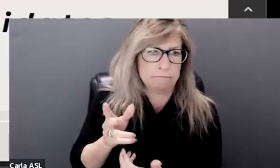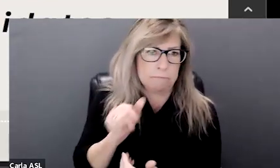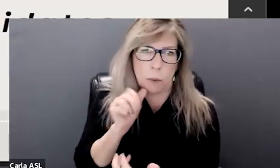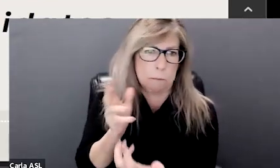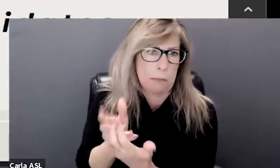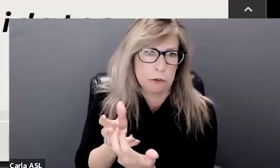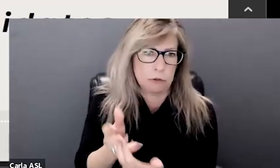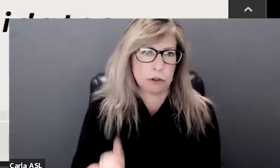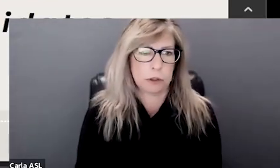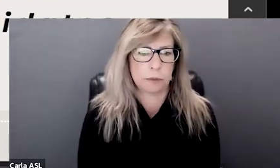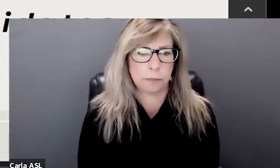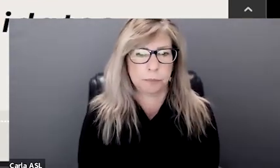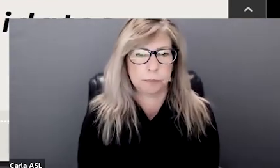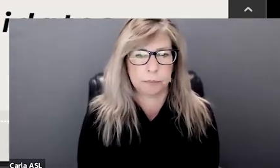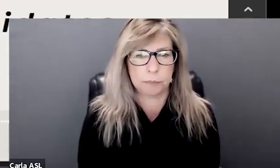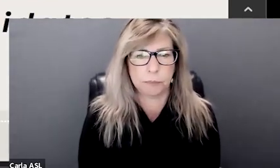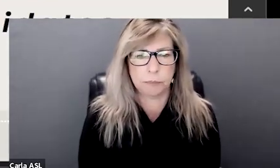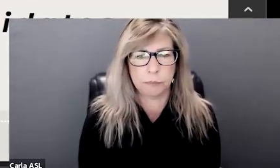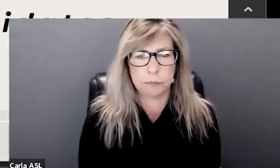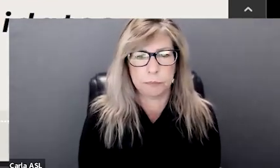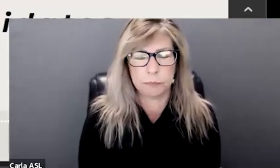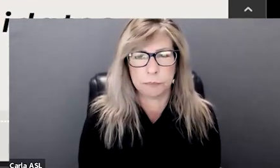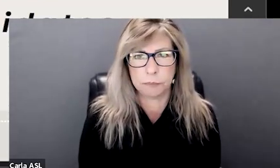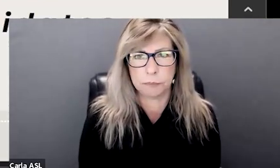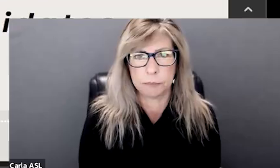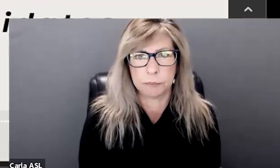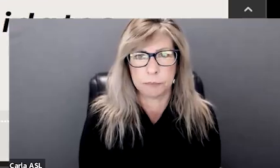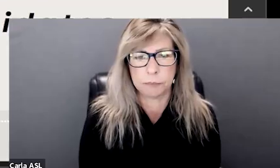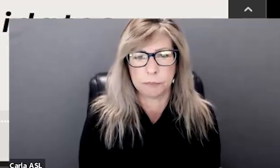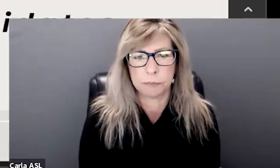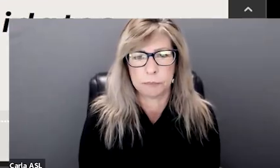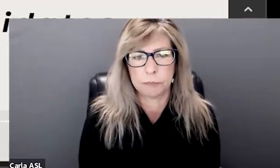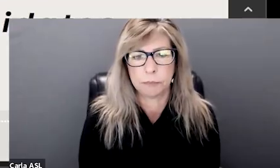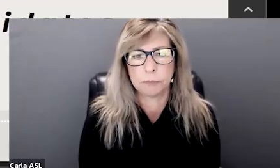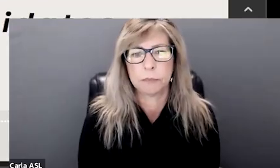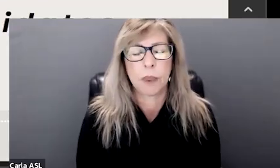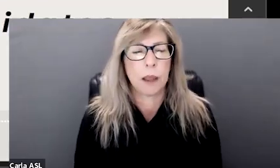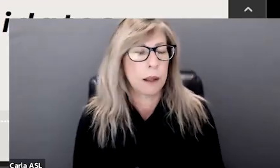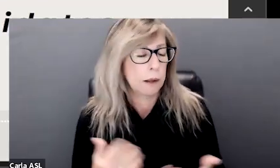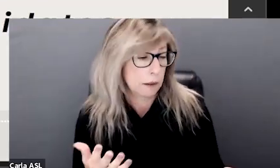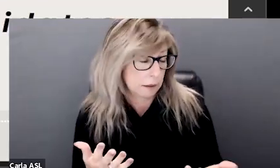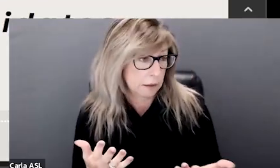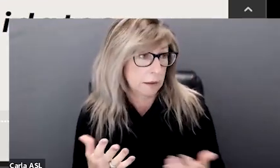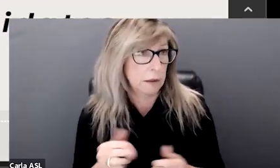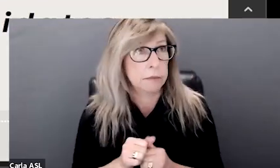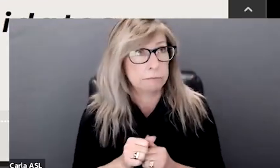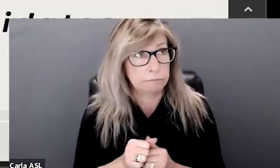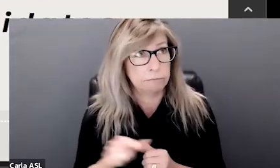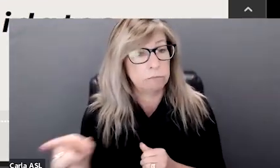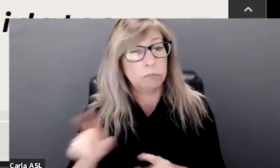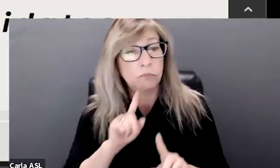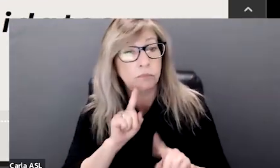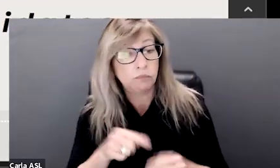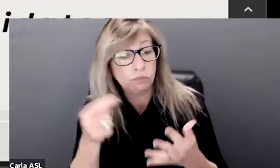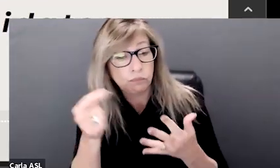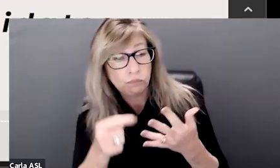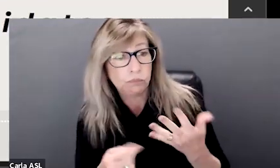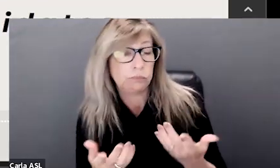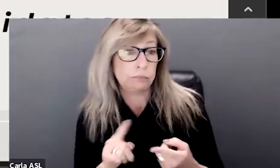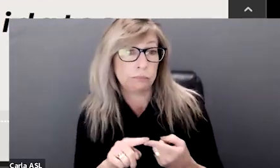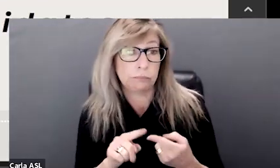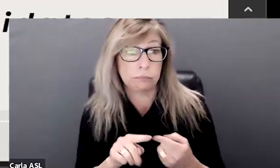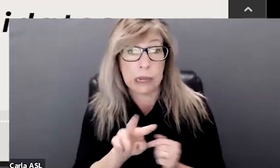Great to see your ideas coming in. Yes, we have someone thinking of dyslexia or